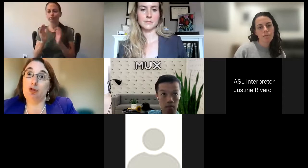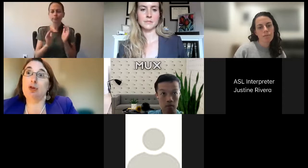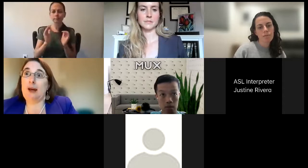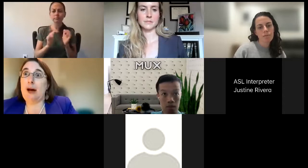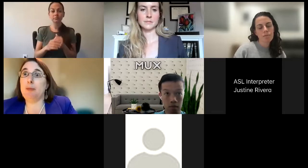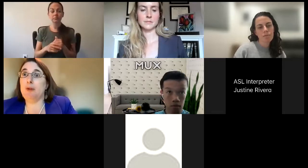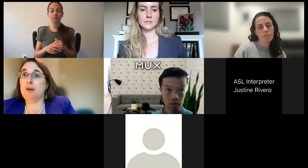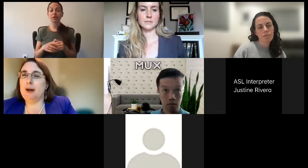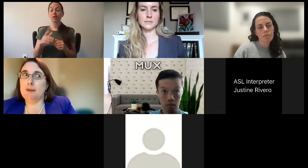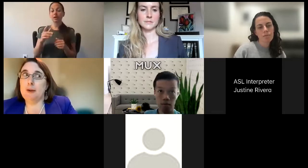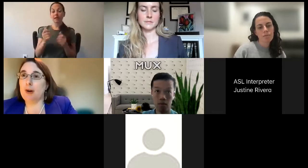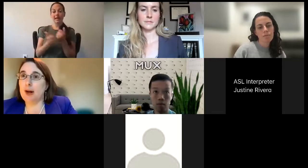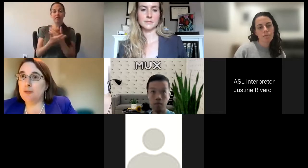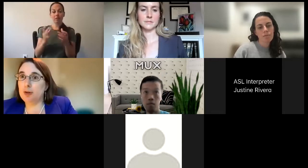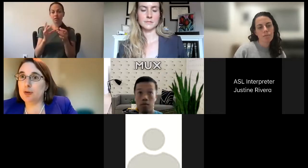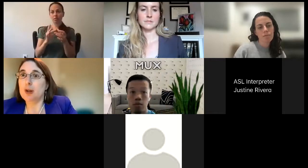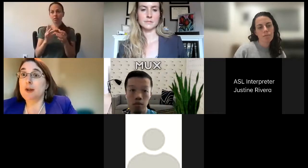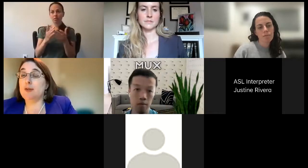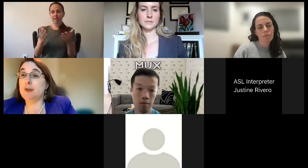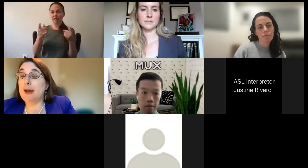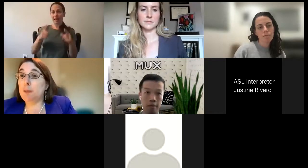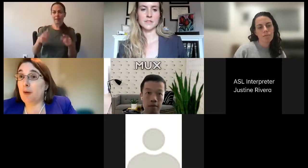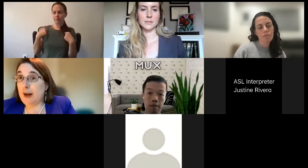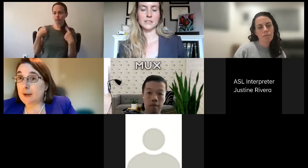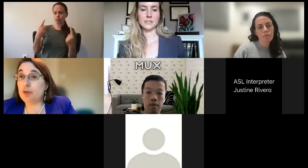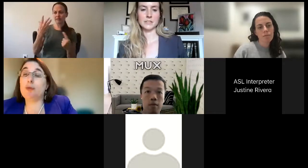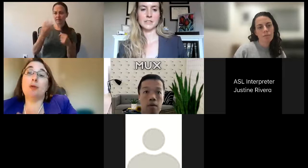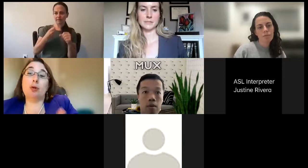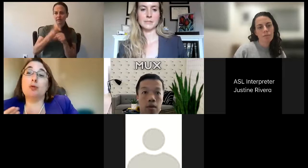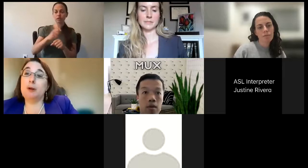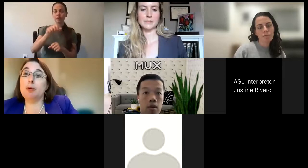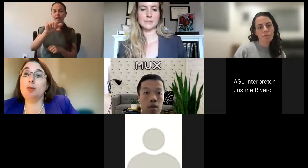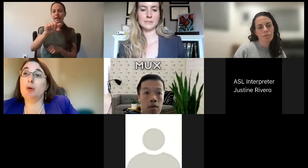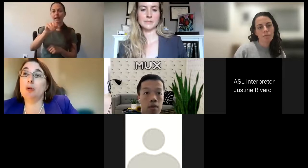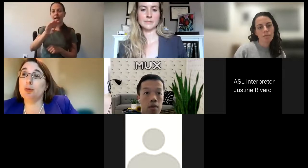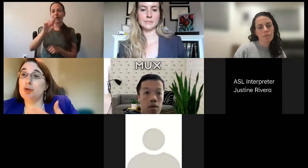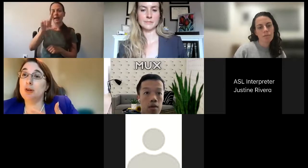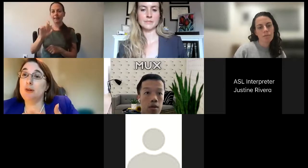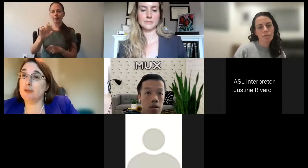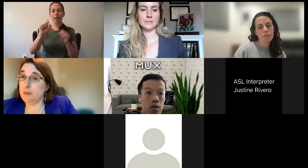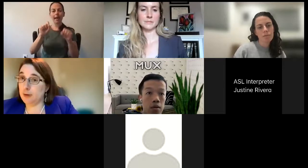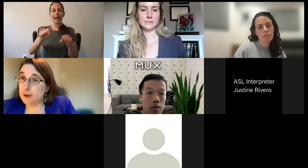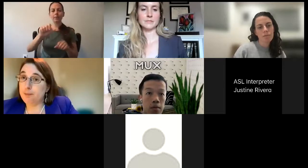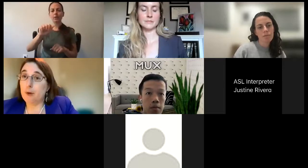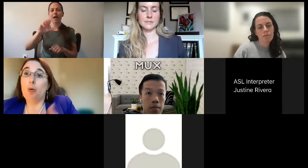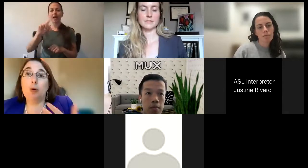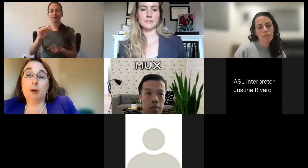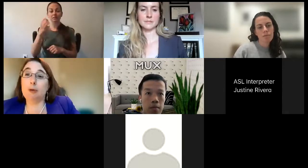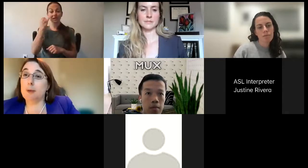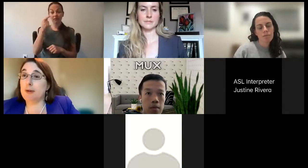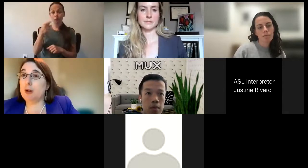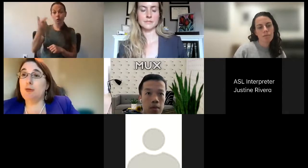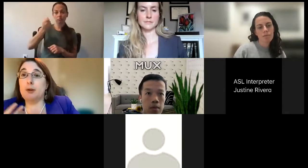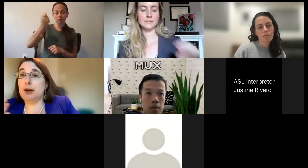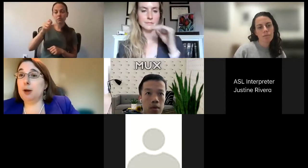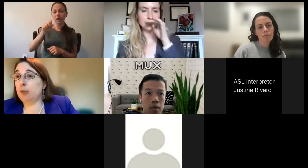has just happened in the last, I think, 5 years is the ABLE Act. So for those people who are on Social Security disability, or people